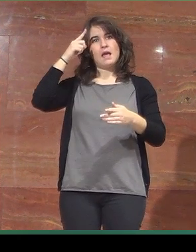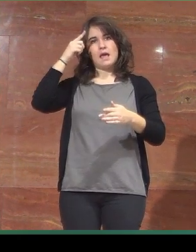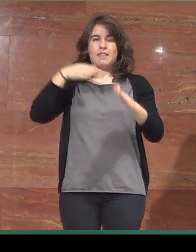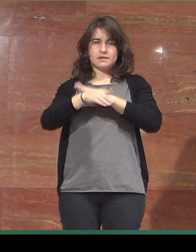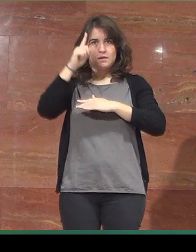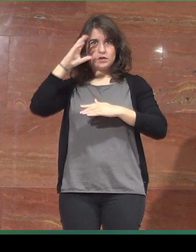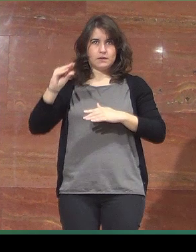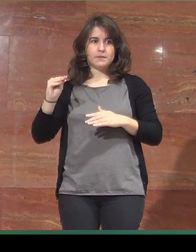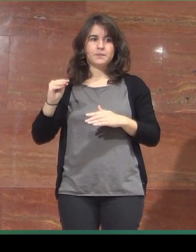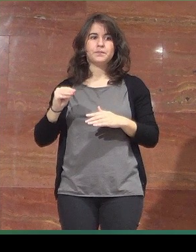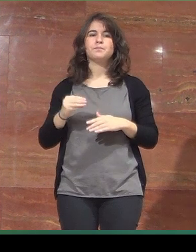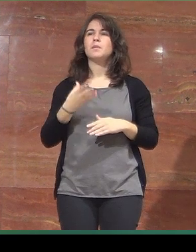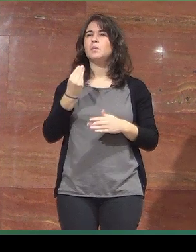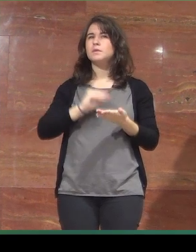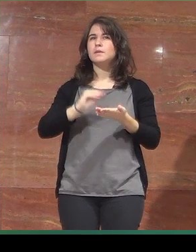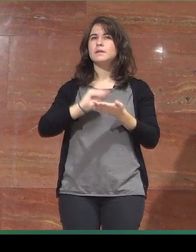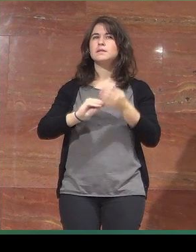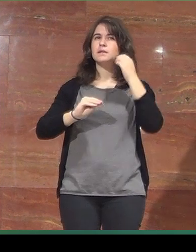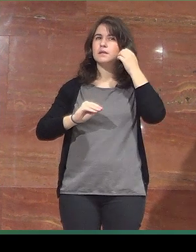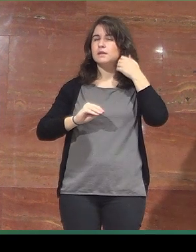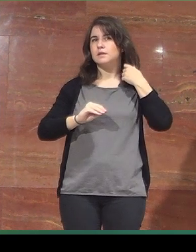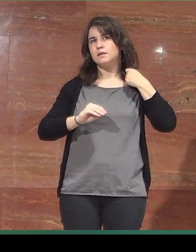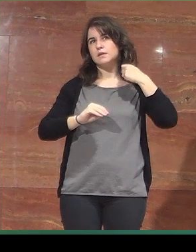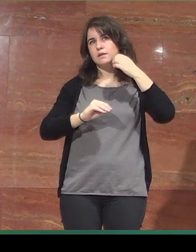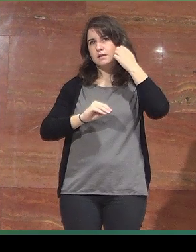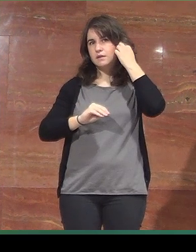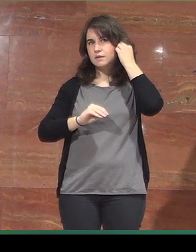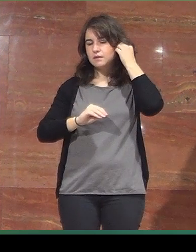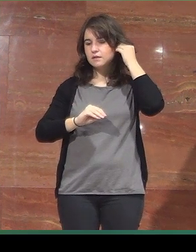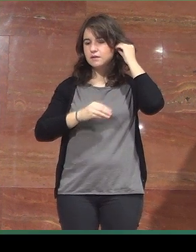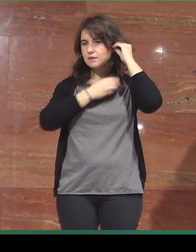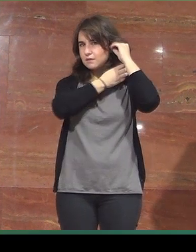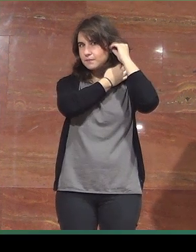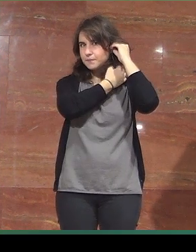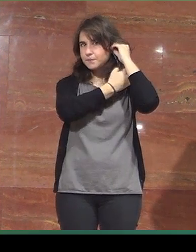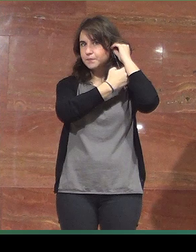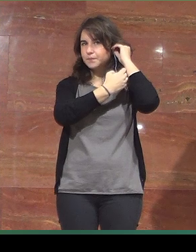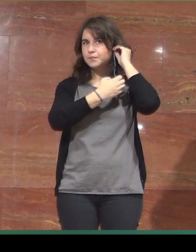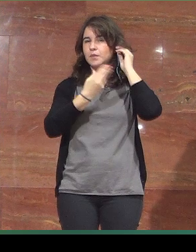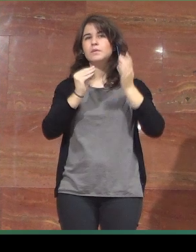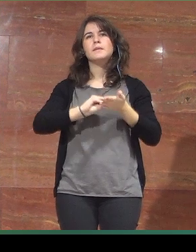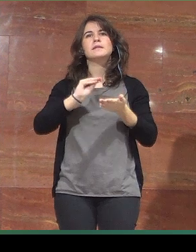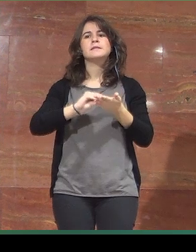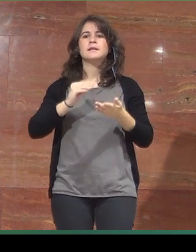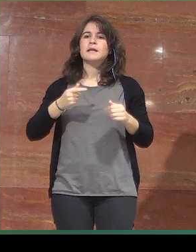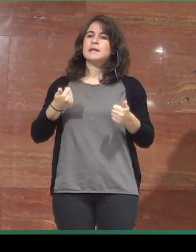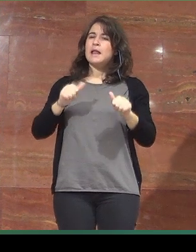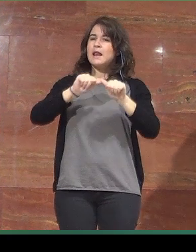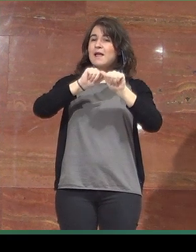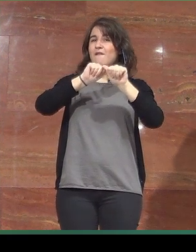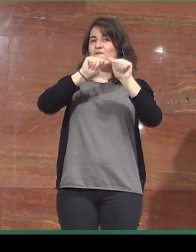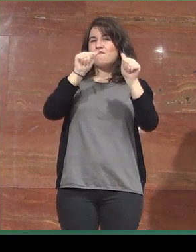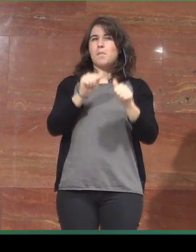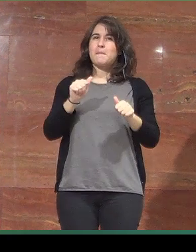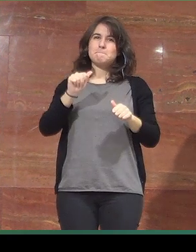the cheapest and simplest thing to do is to get the signage and information right. And if we then understand how much it benefits